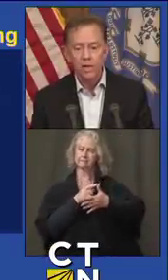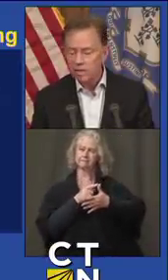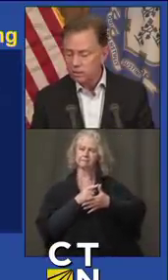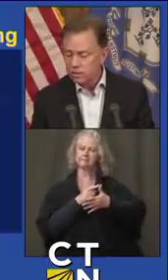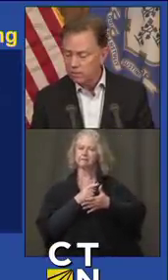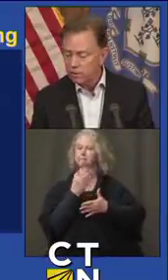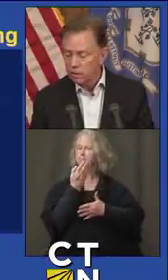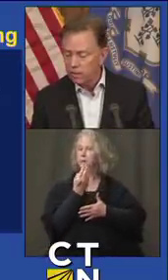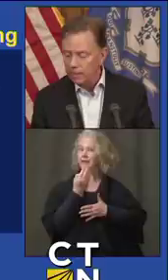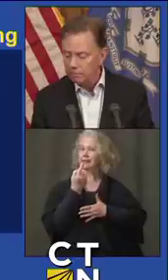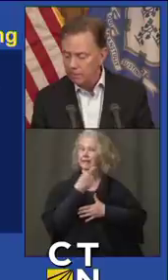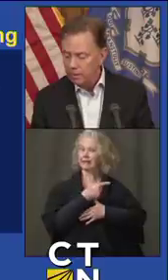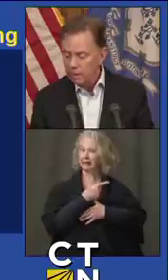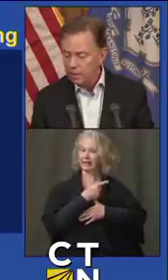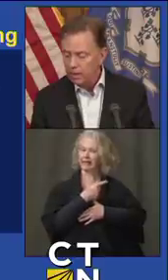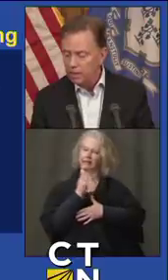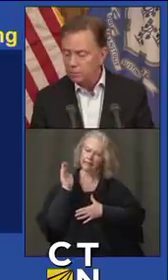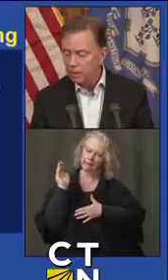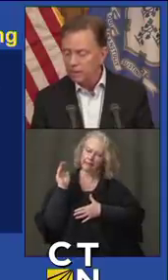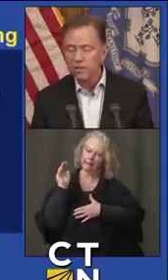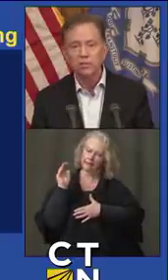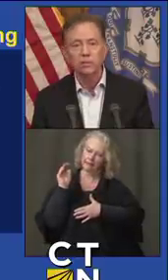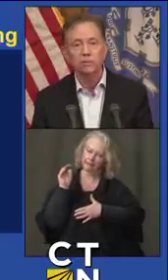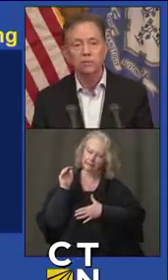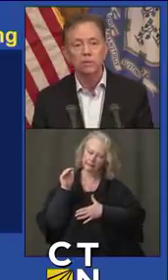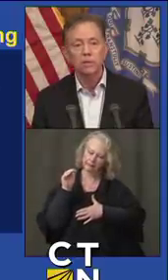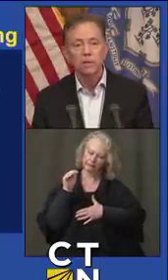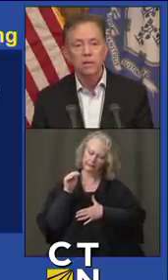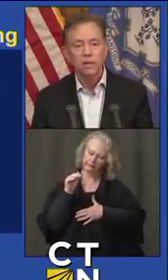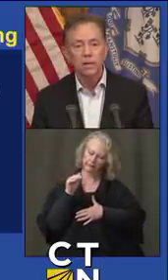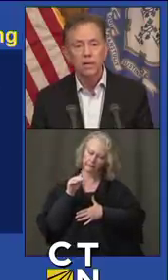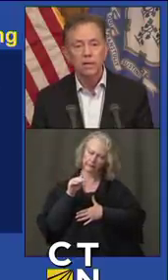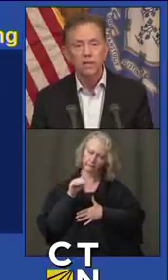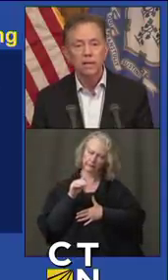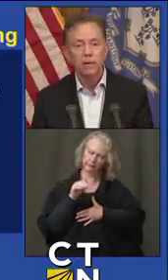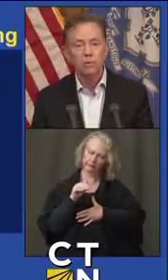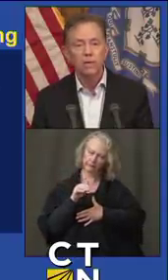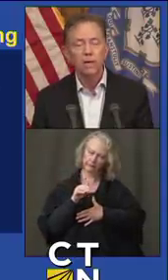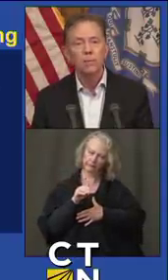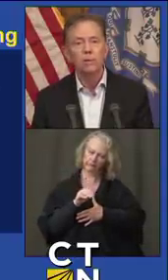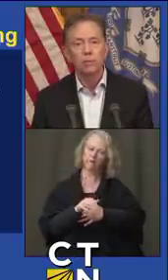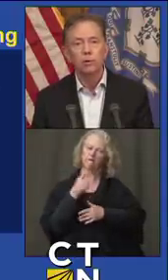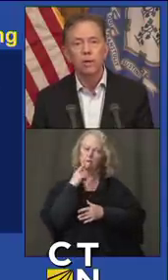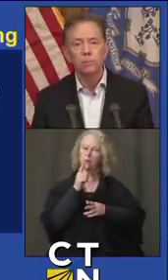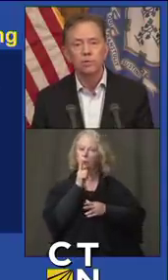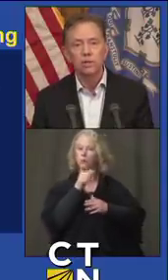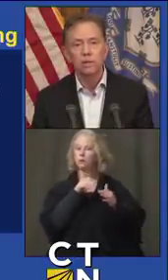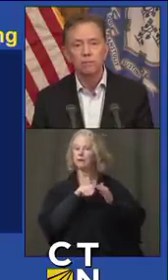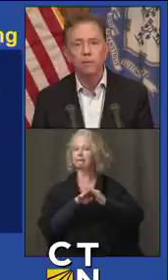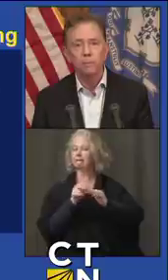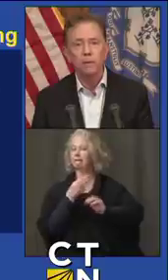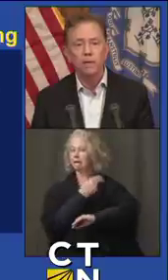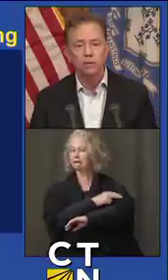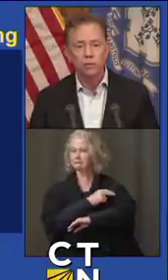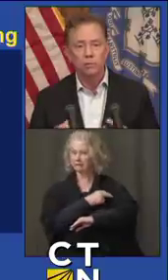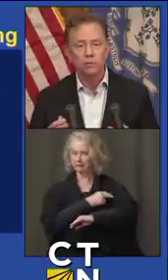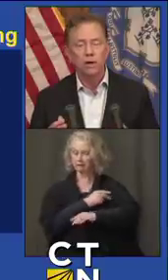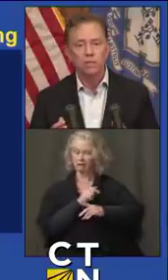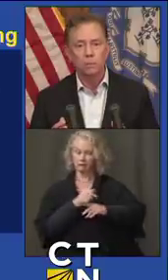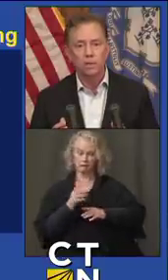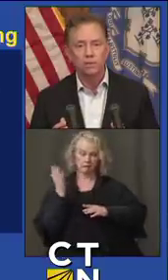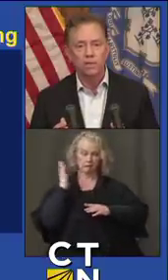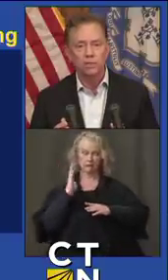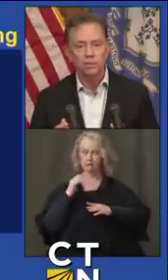14 days of decline in our hospitalizations. And now we're down about 30% from the peak in terms